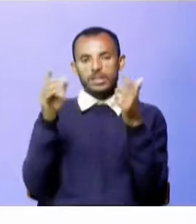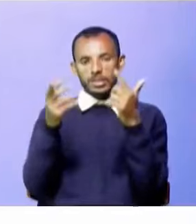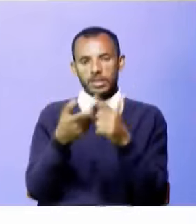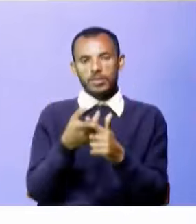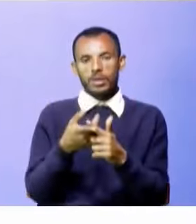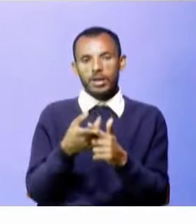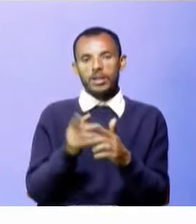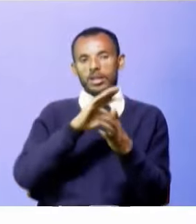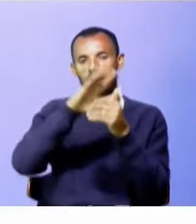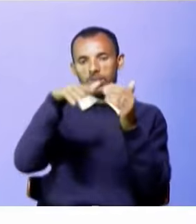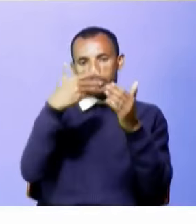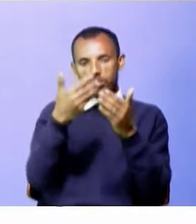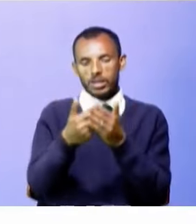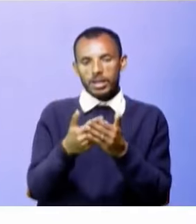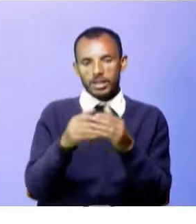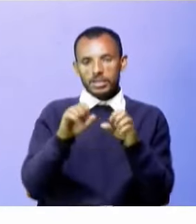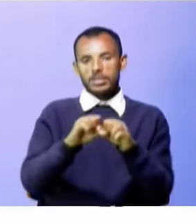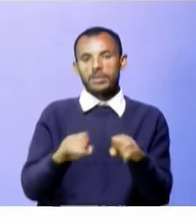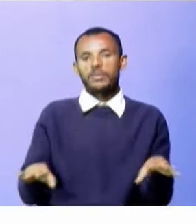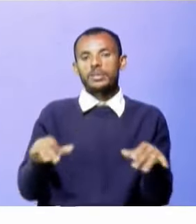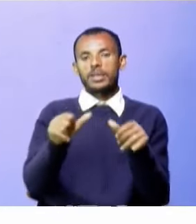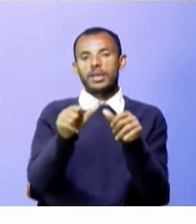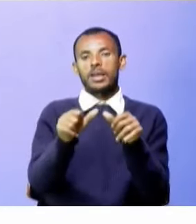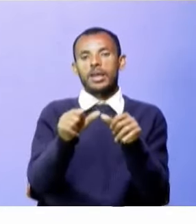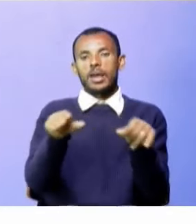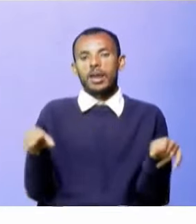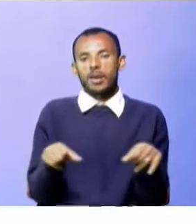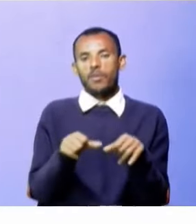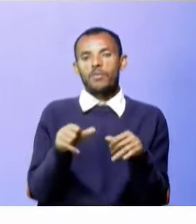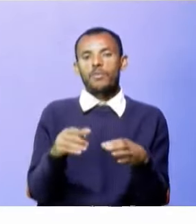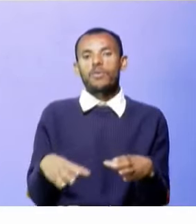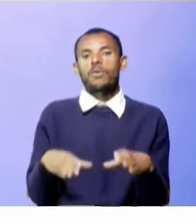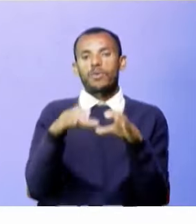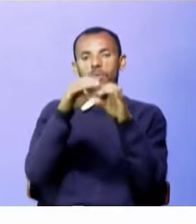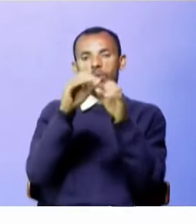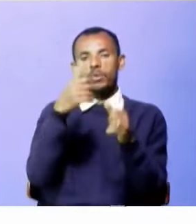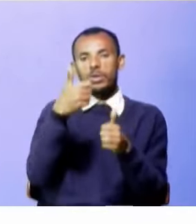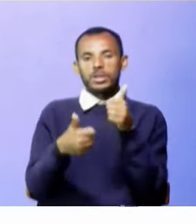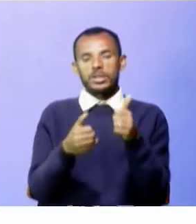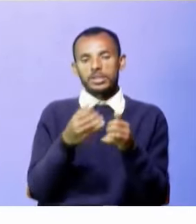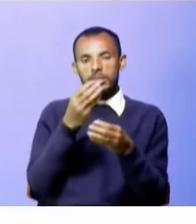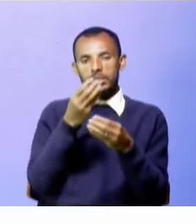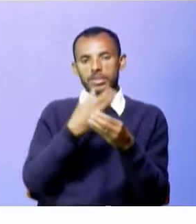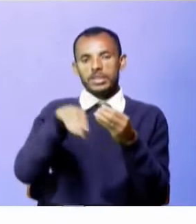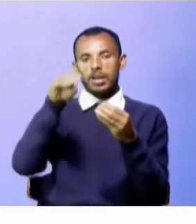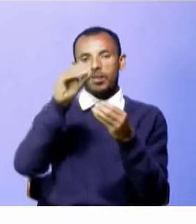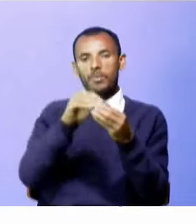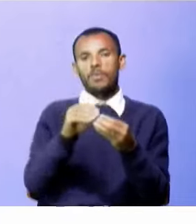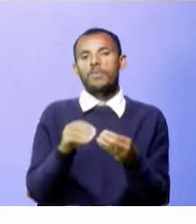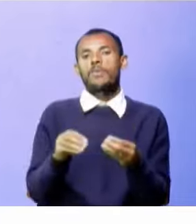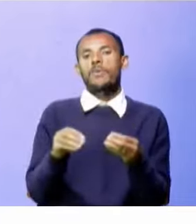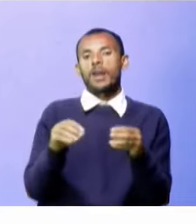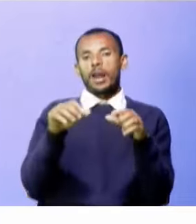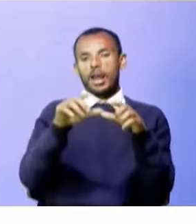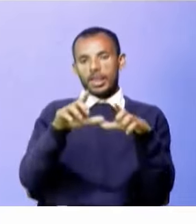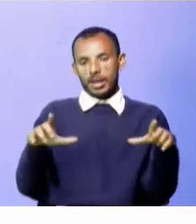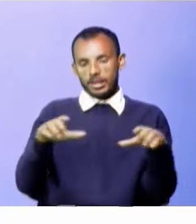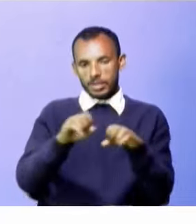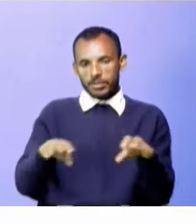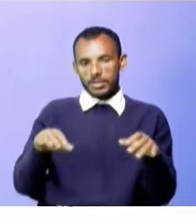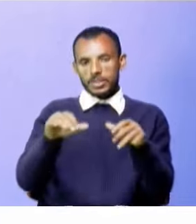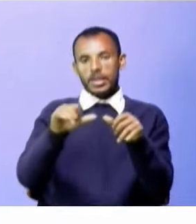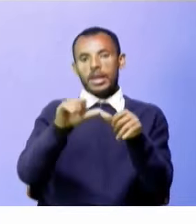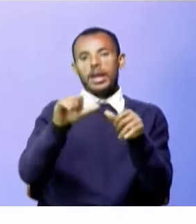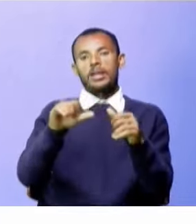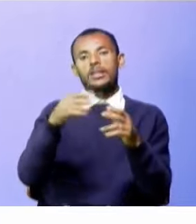the total surface area of a cone, which is the sum of the lateral surface area plus area